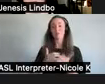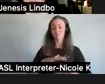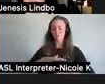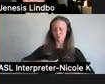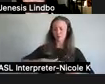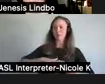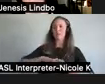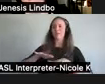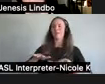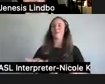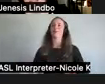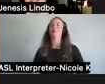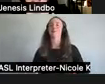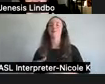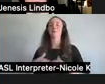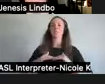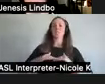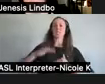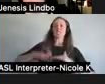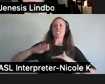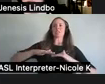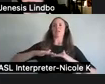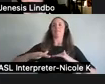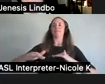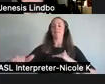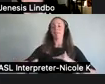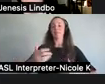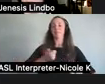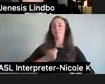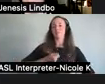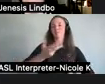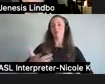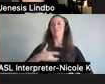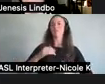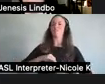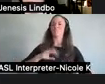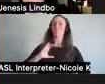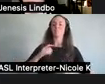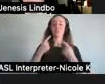mood regulation, self-expression, and feeling of achievement.